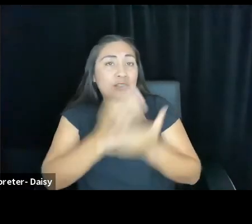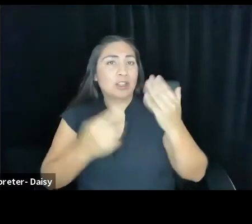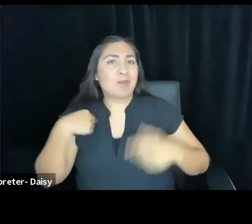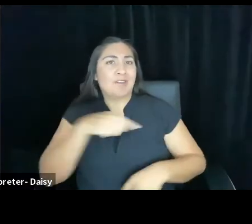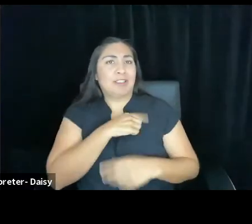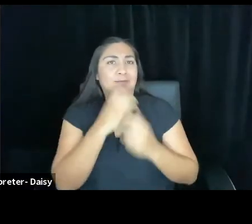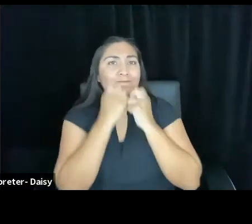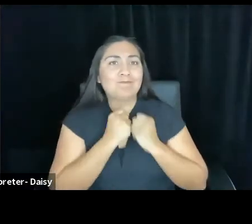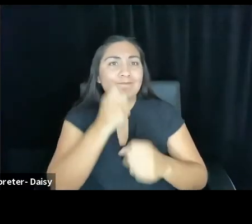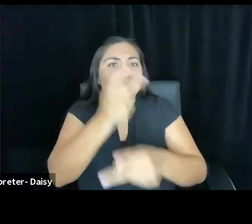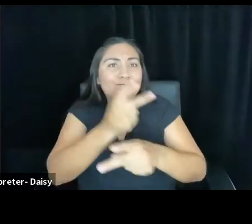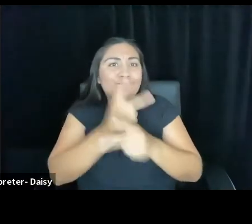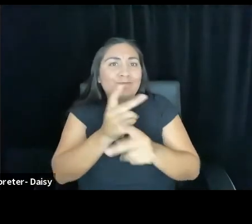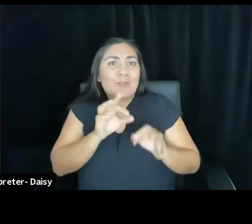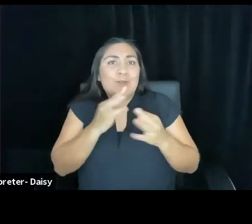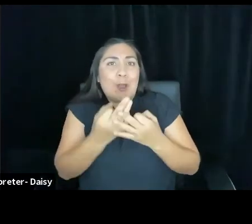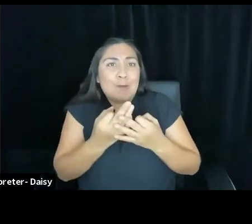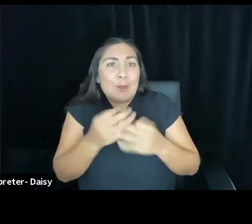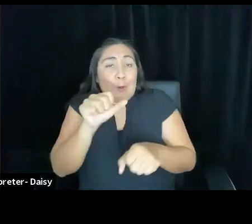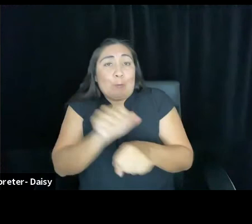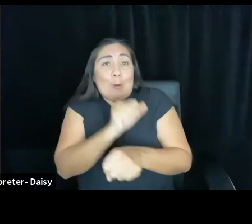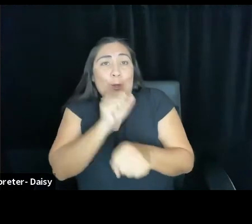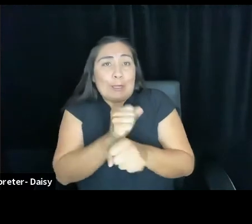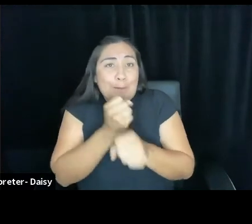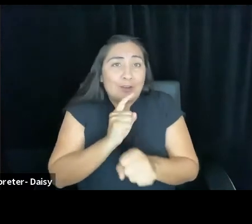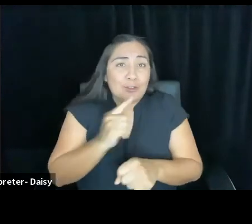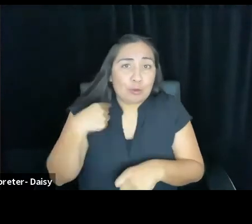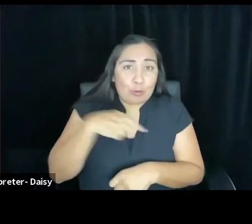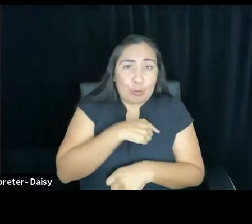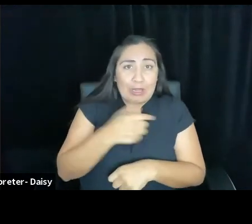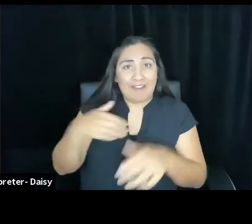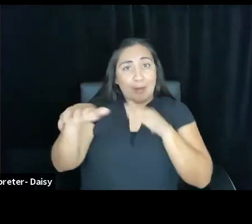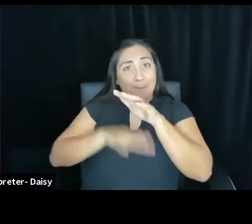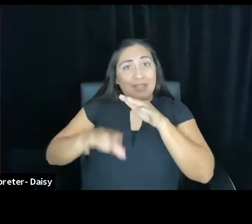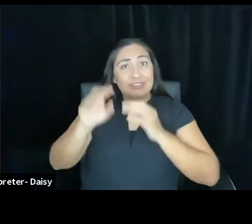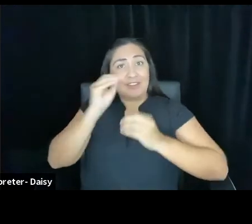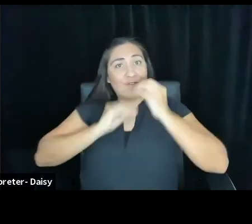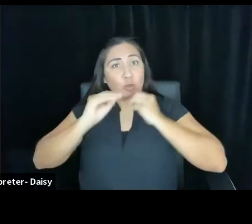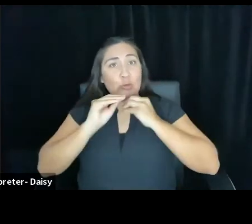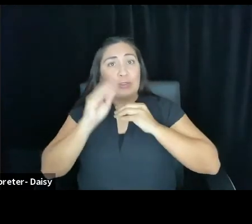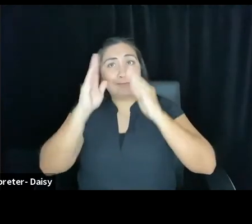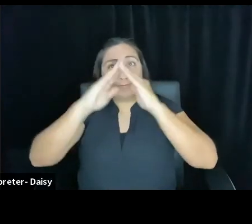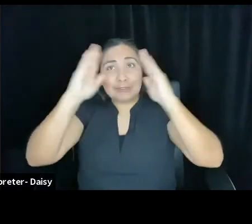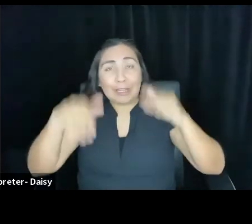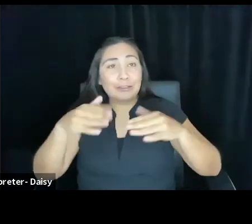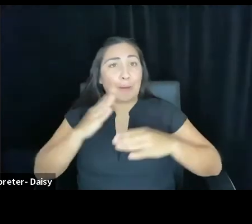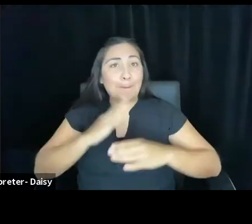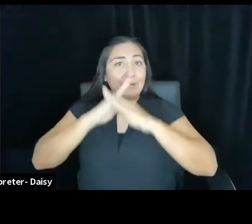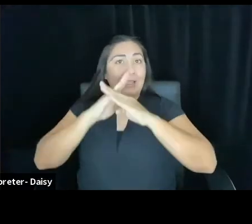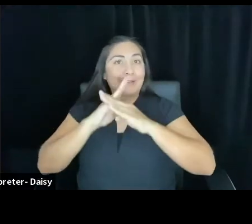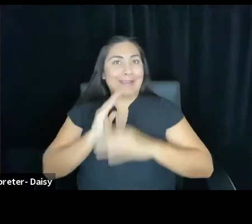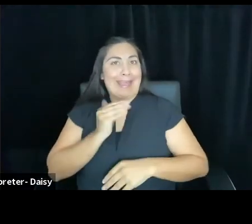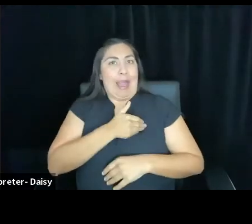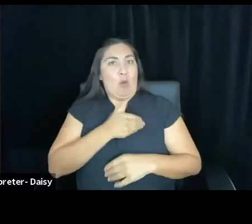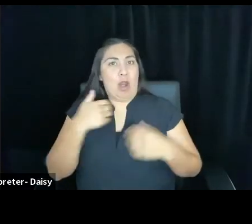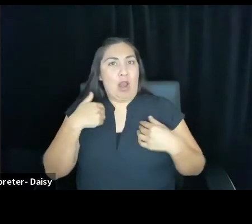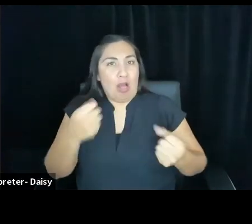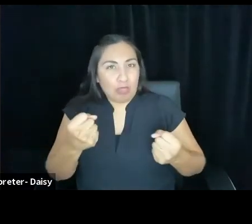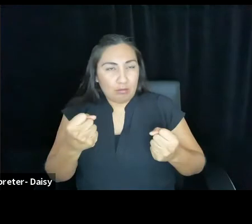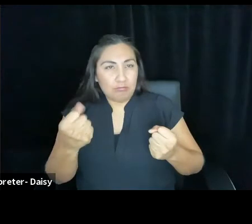to secure basic food and shelter, and protecting our own health. So I just want to recognize the